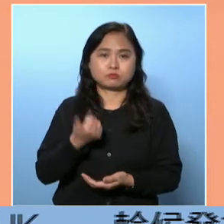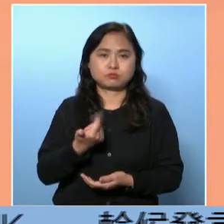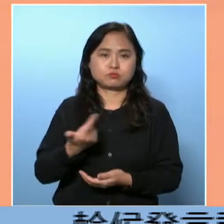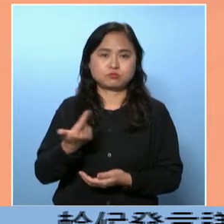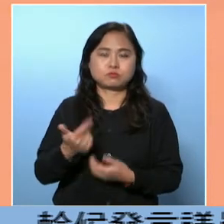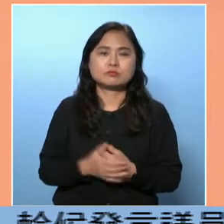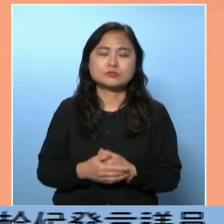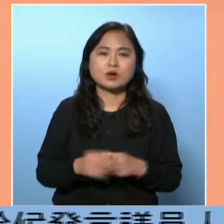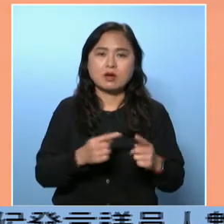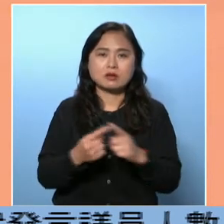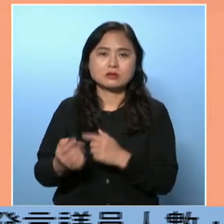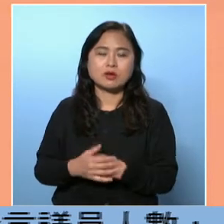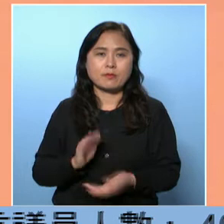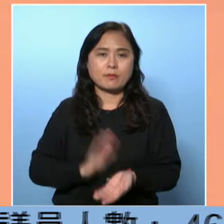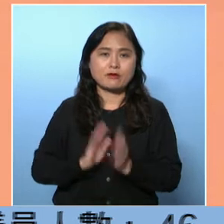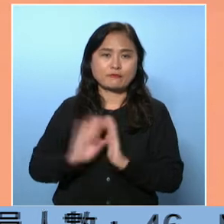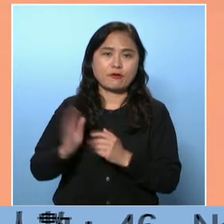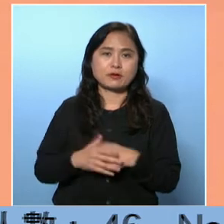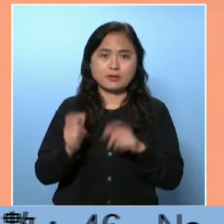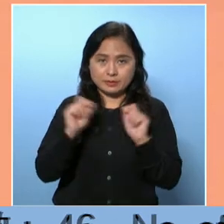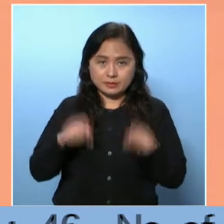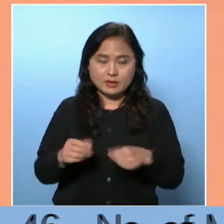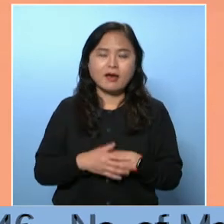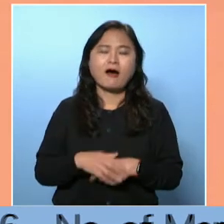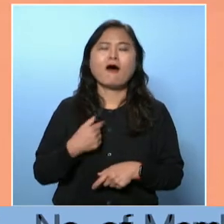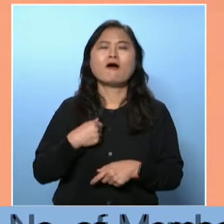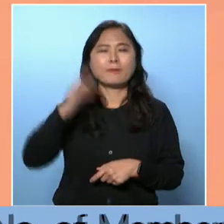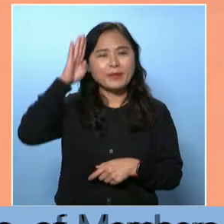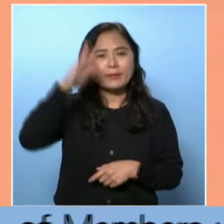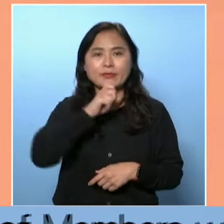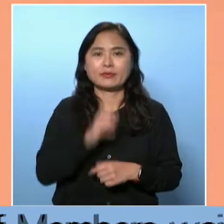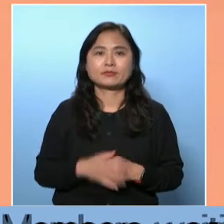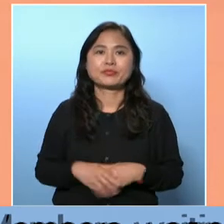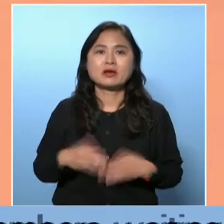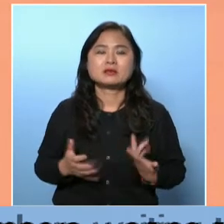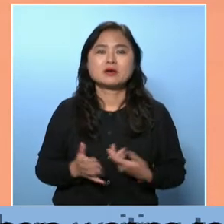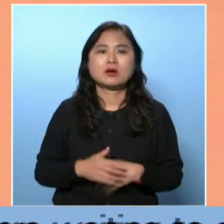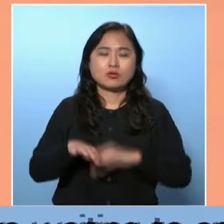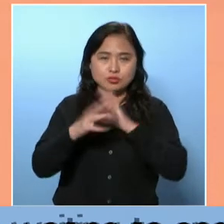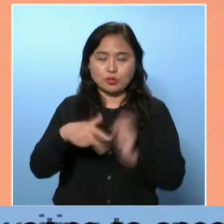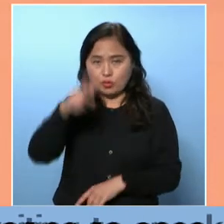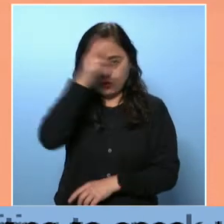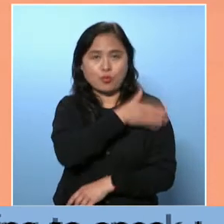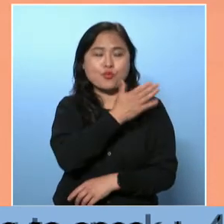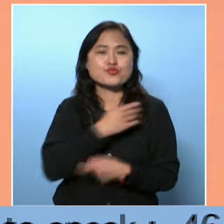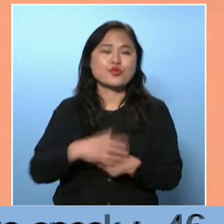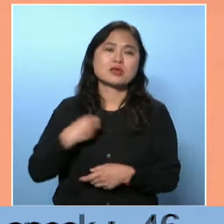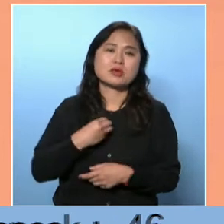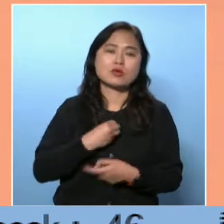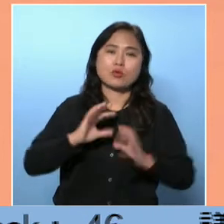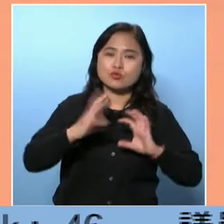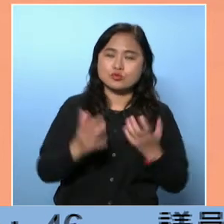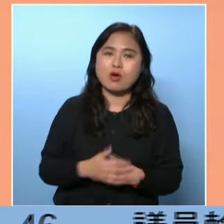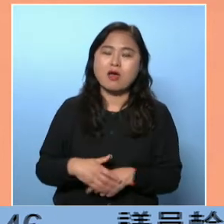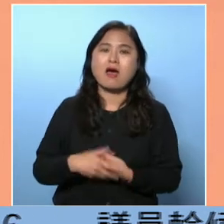this fight against the pandemic. And we begin to see hope in this fight against the pandemic. All